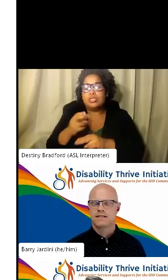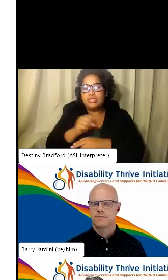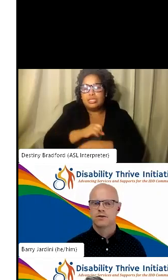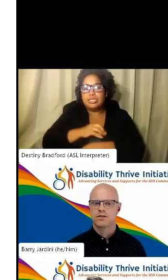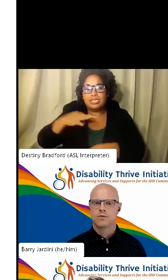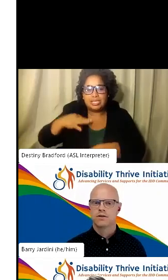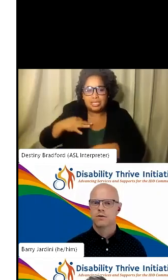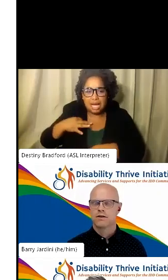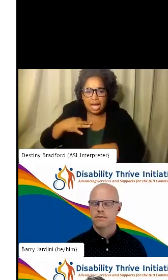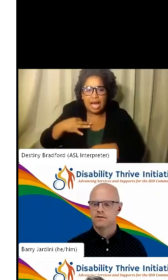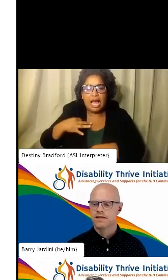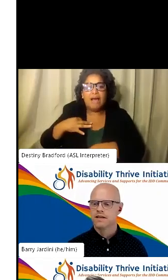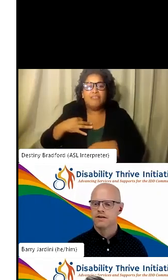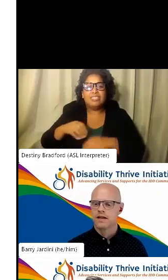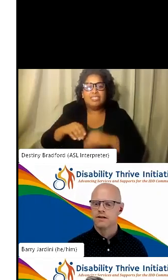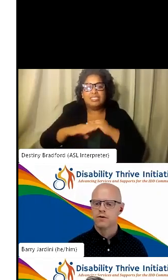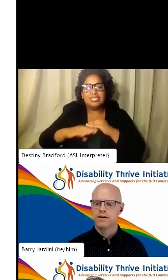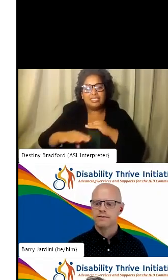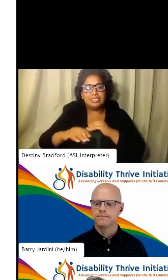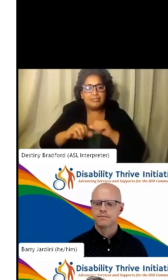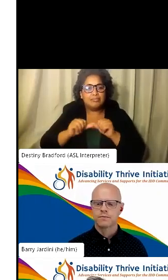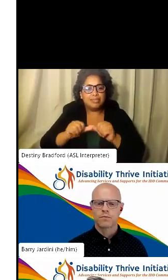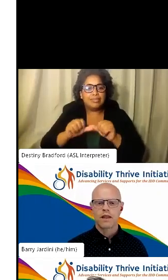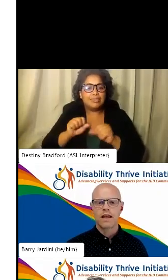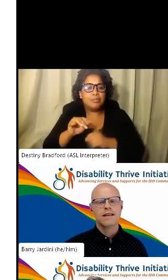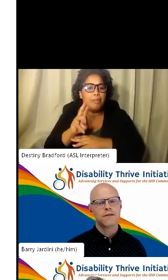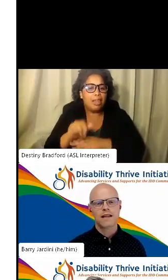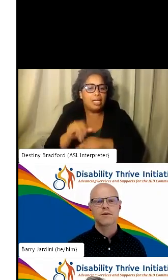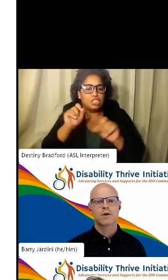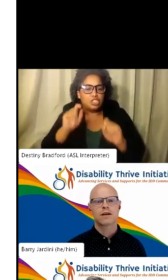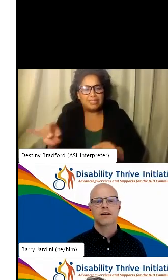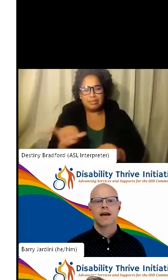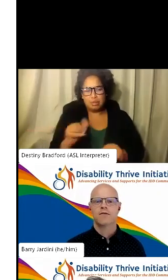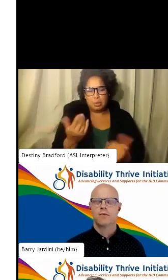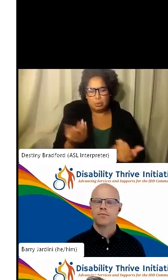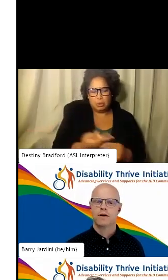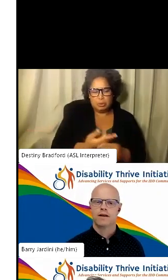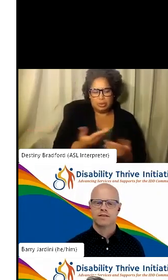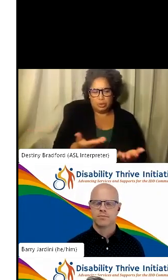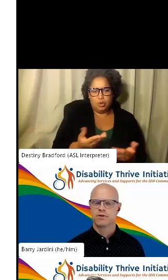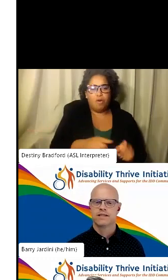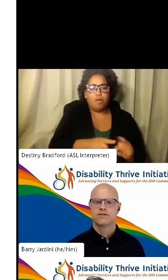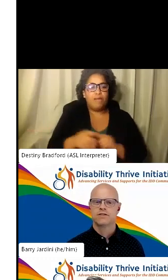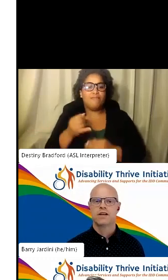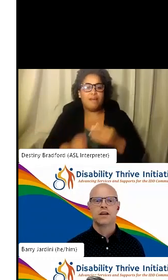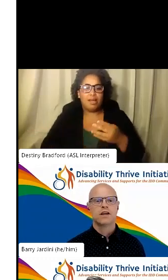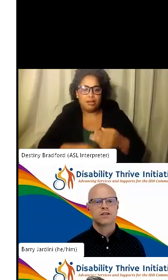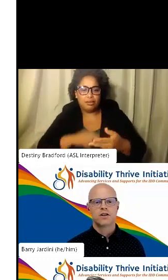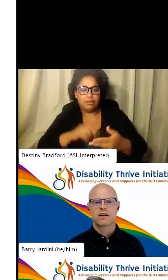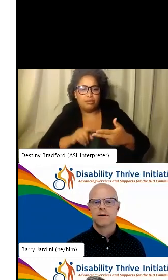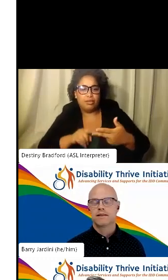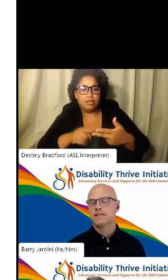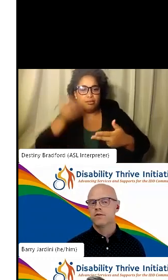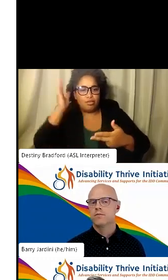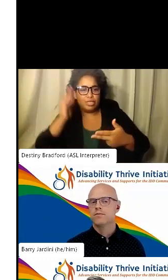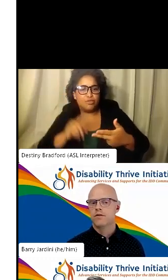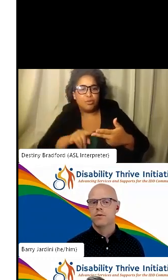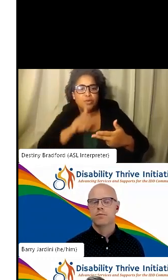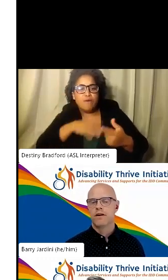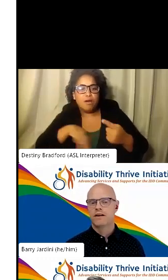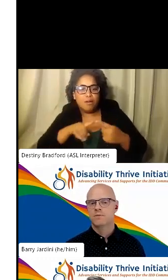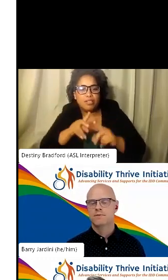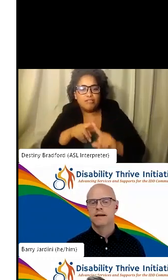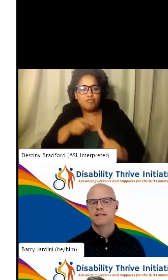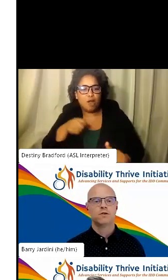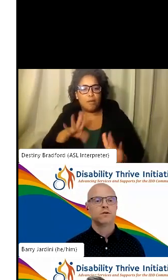survey, similar to the one that we're going to be using here in California. And then finally, we're going to have some presenters to talk about this from